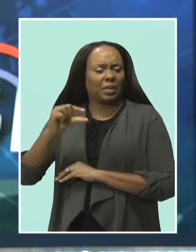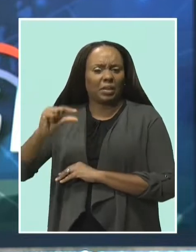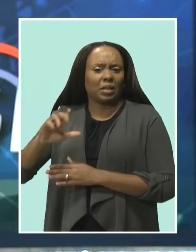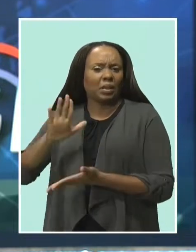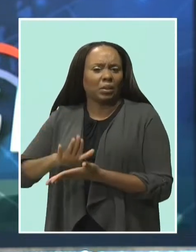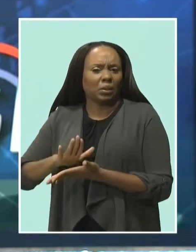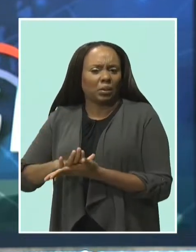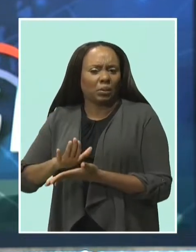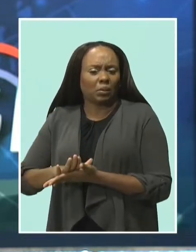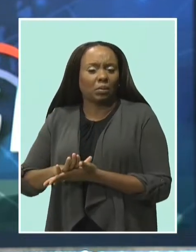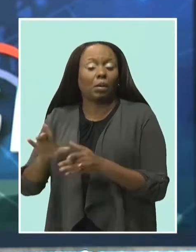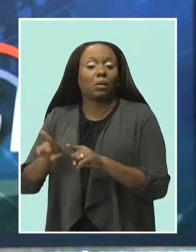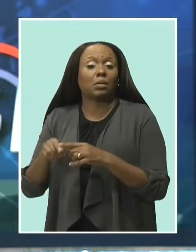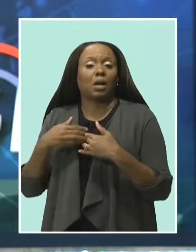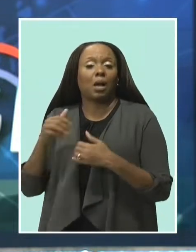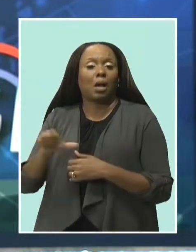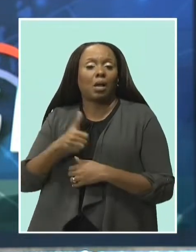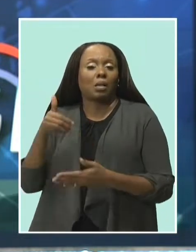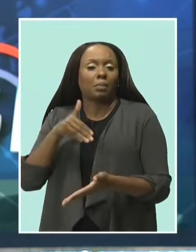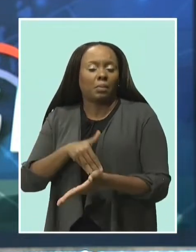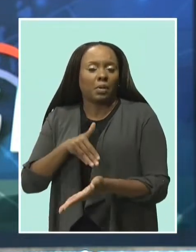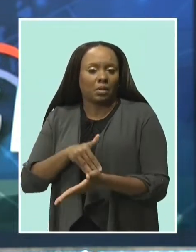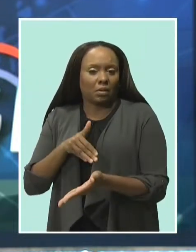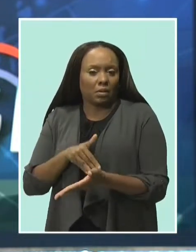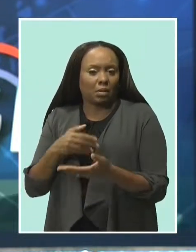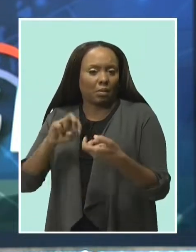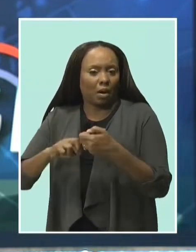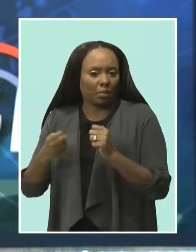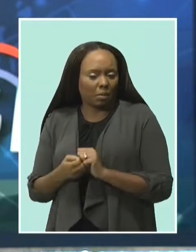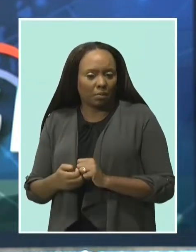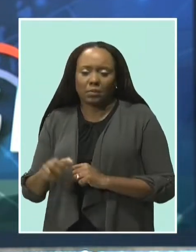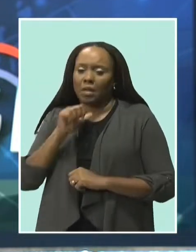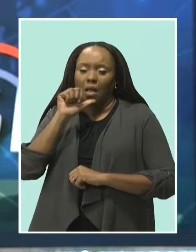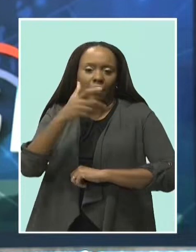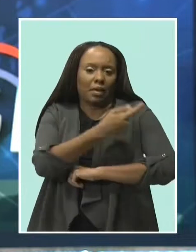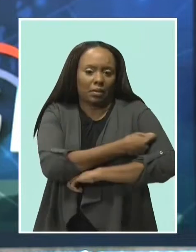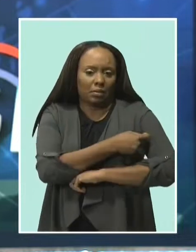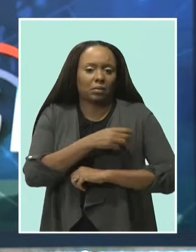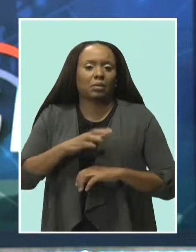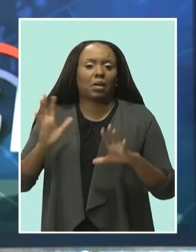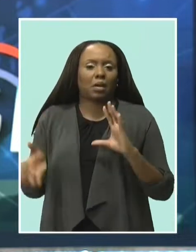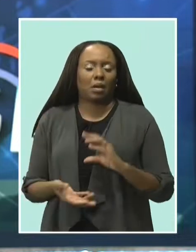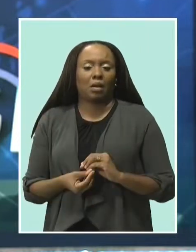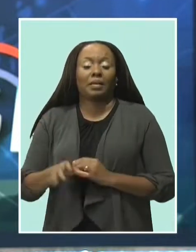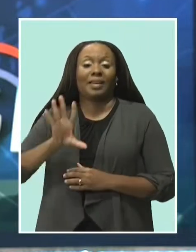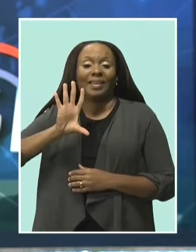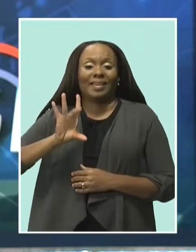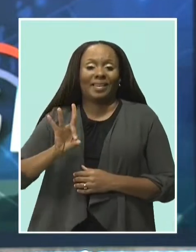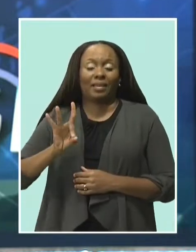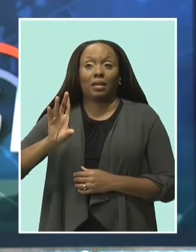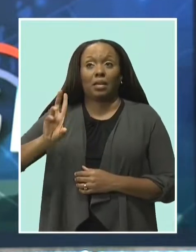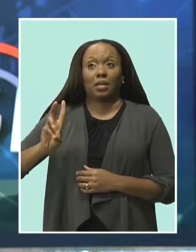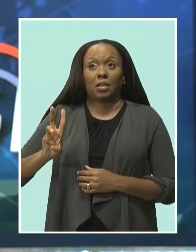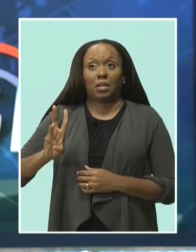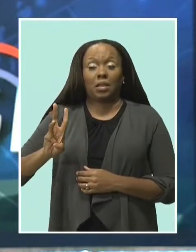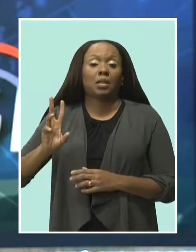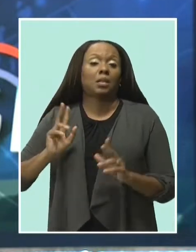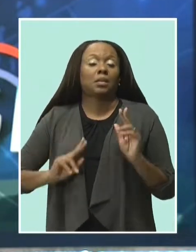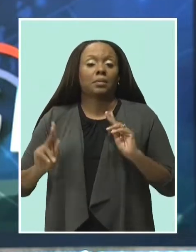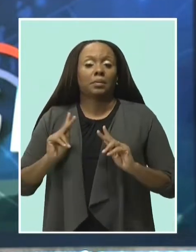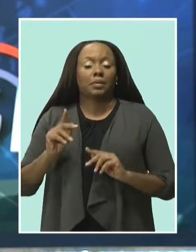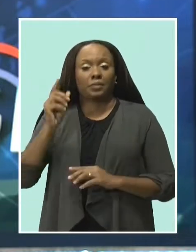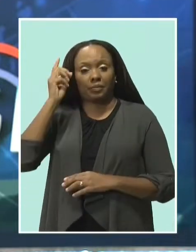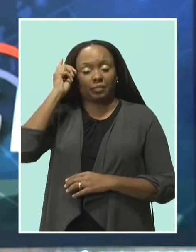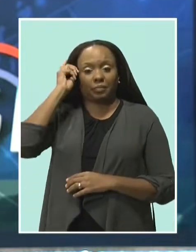Isolation Center. He also had pre-existing medical conditions and was unvaccinated. The number of deaths from COVID-19 now stand